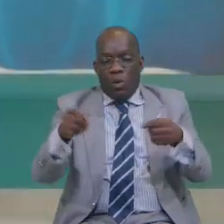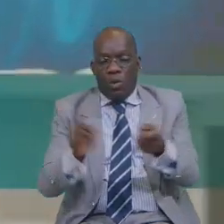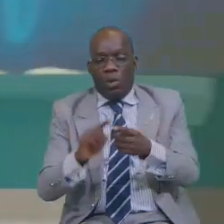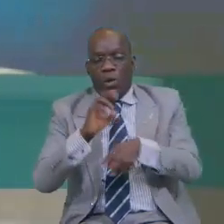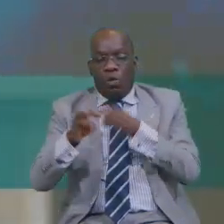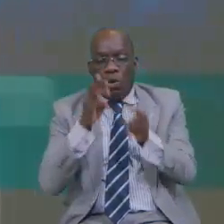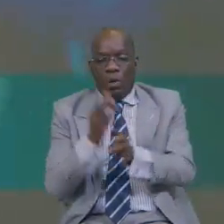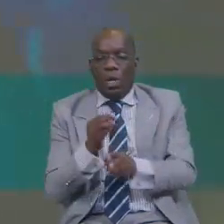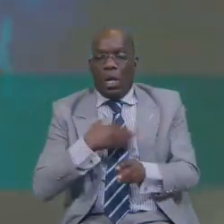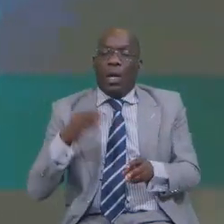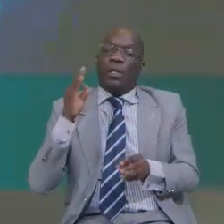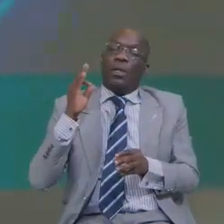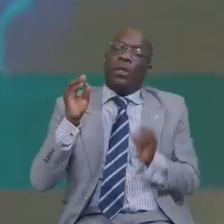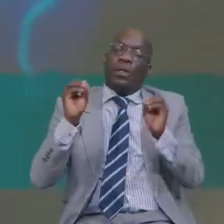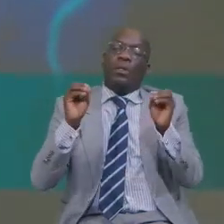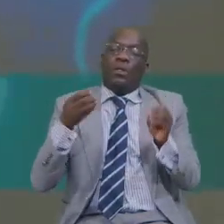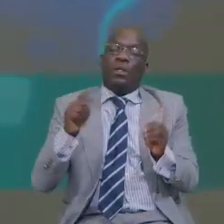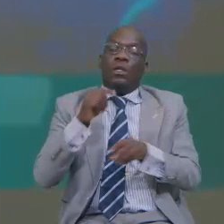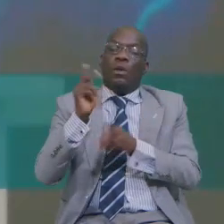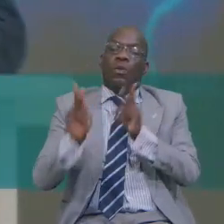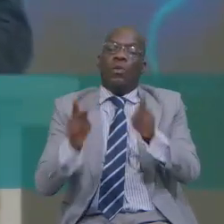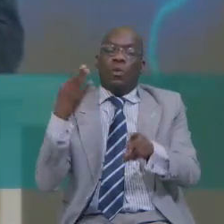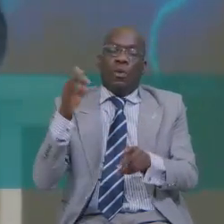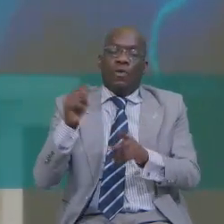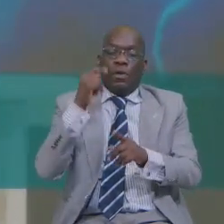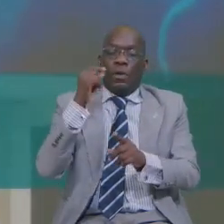the people of the world. So number one